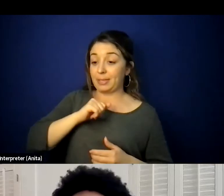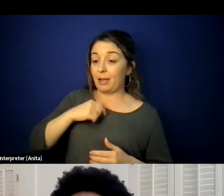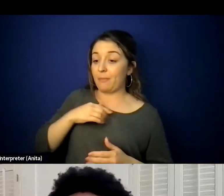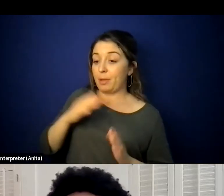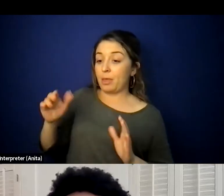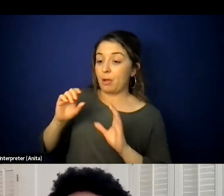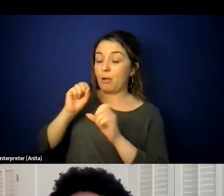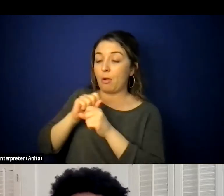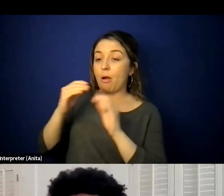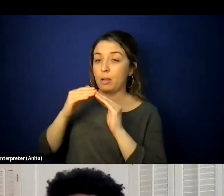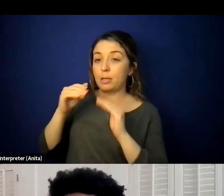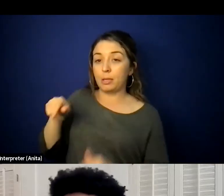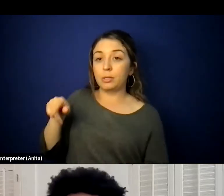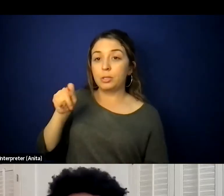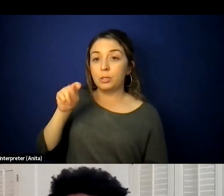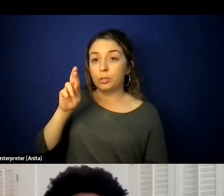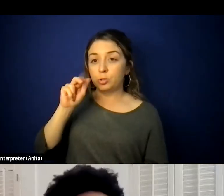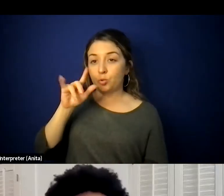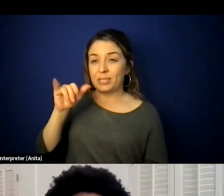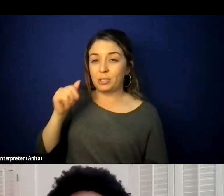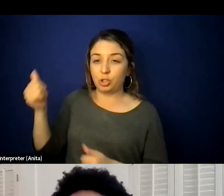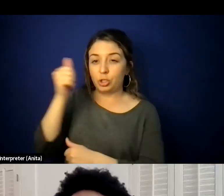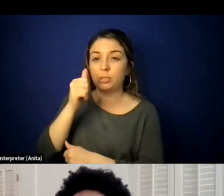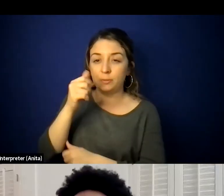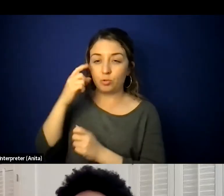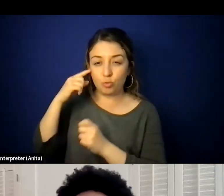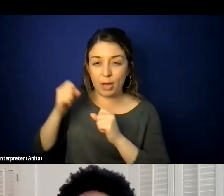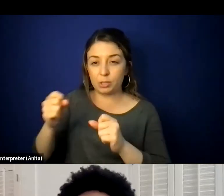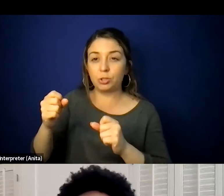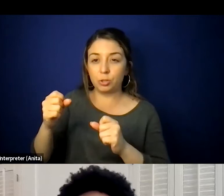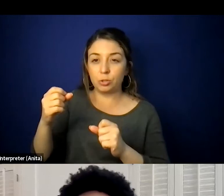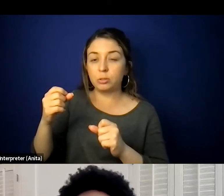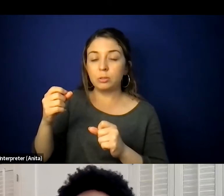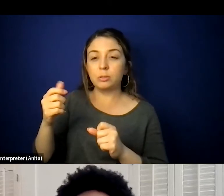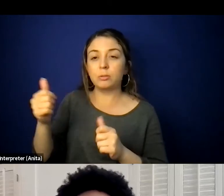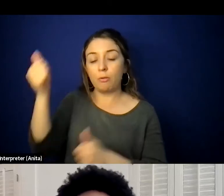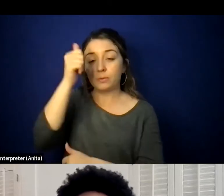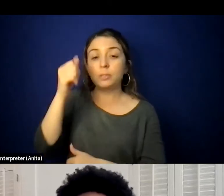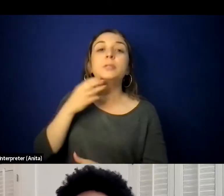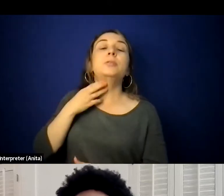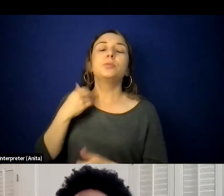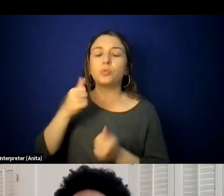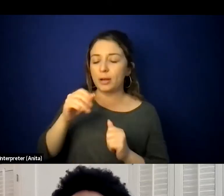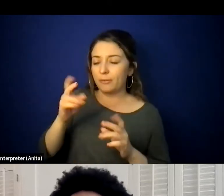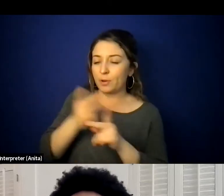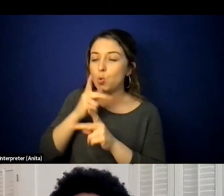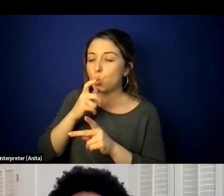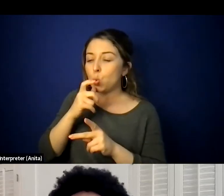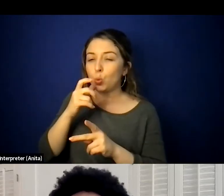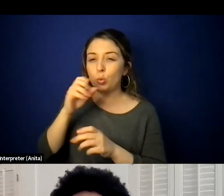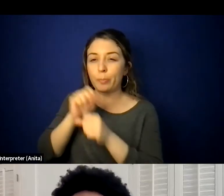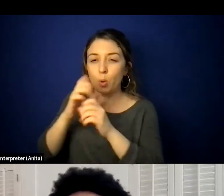Van Slyke, who is our Chief Strategy Officer, we were the first two staff members in the organization. And we